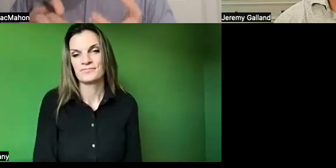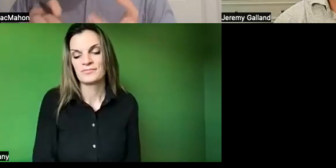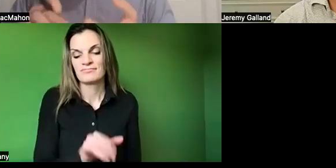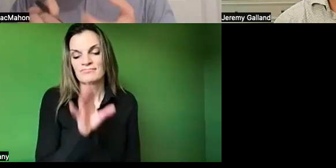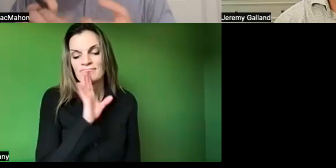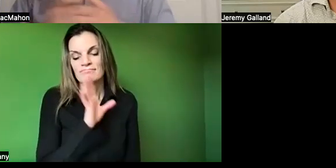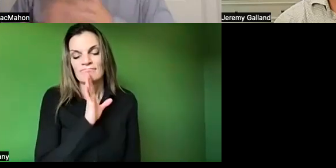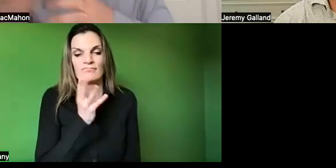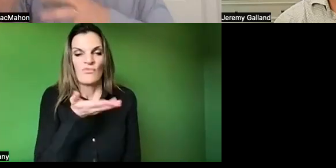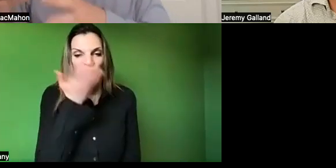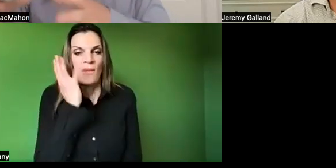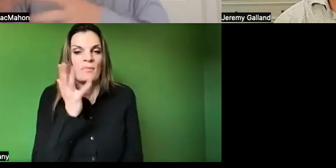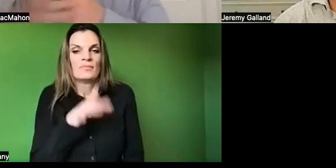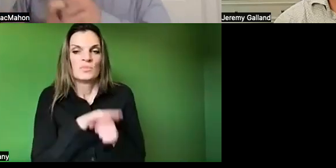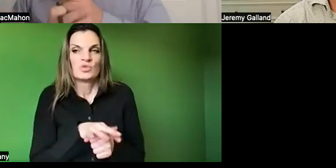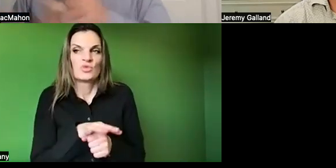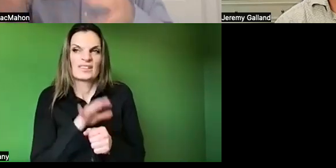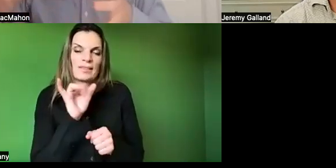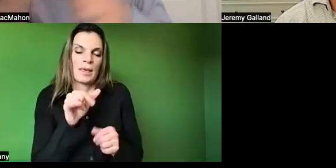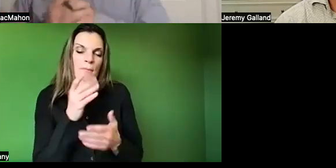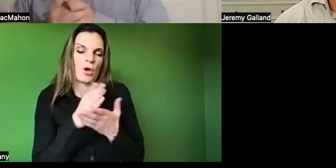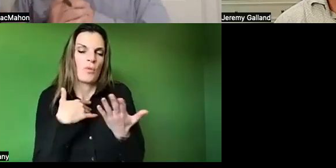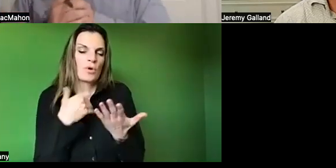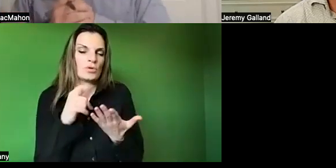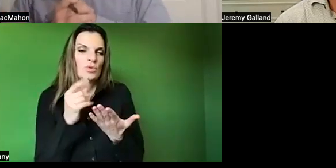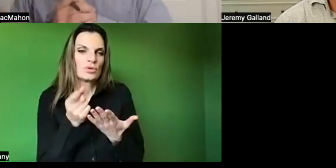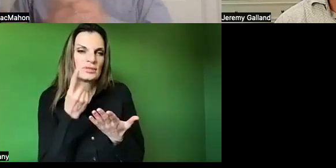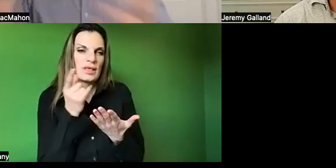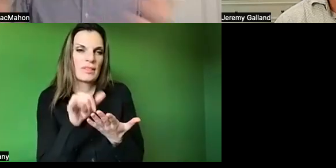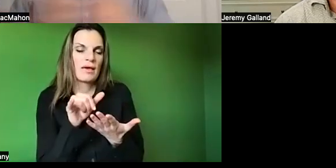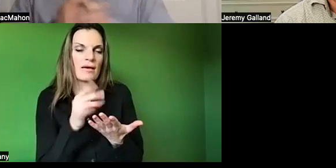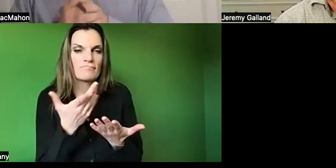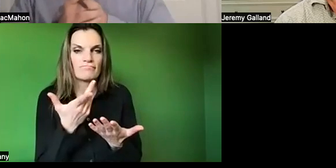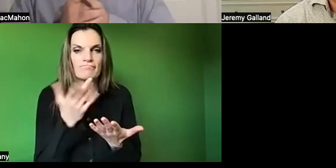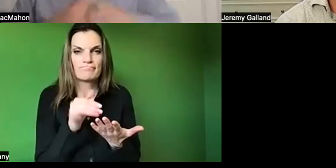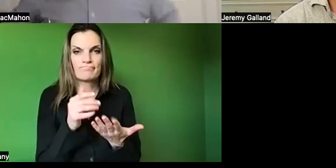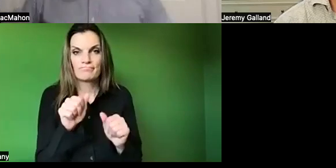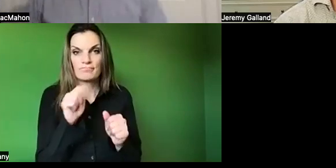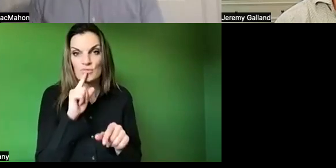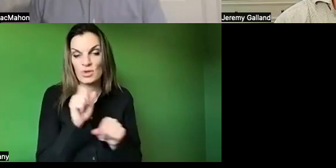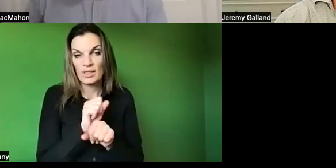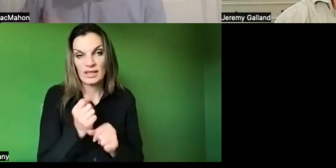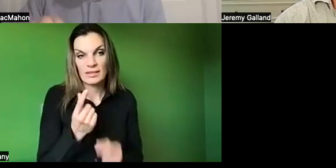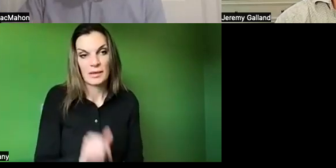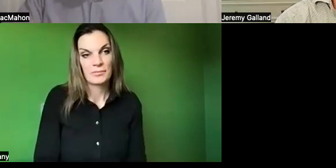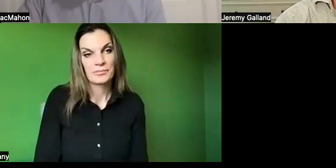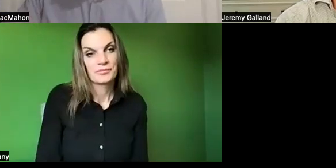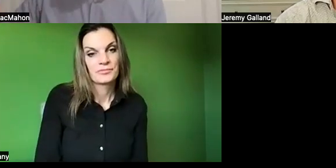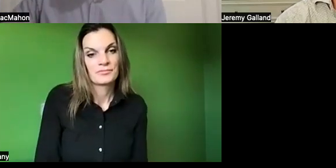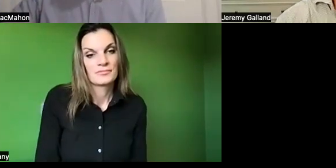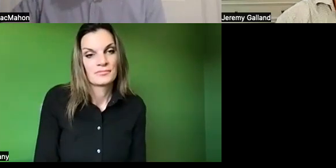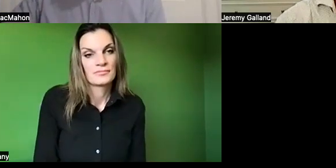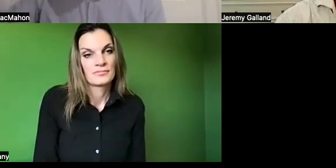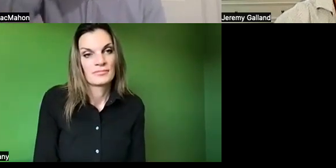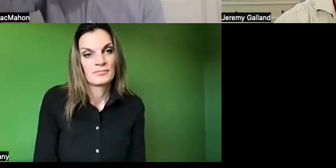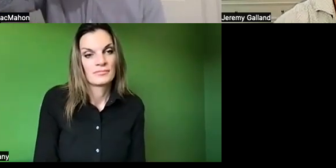frustrated, overwhelmed, stressed pieces of that combination in order to really dig into that question.